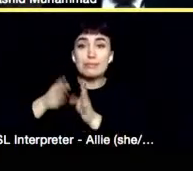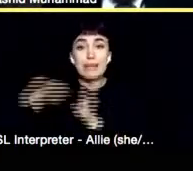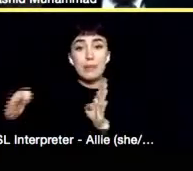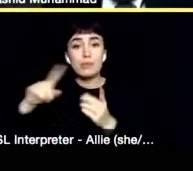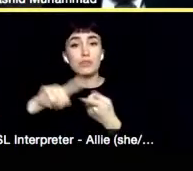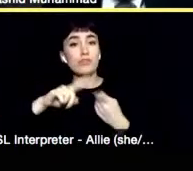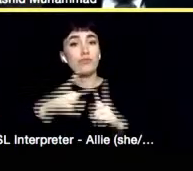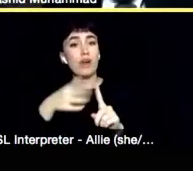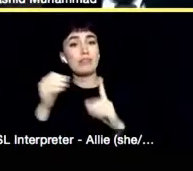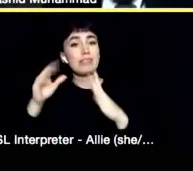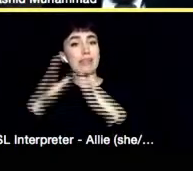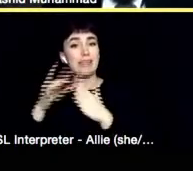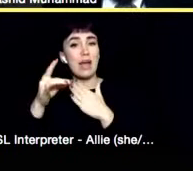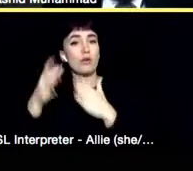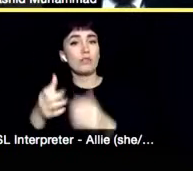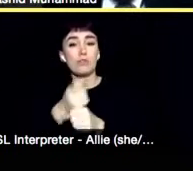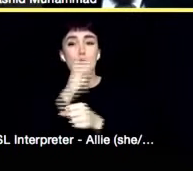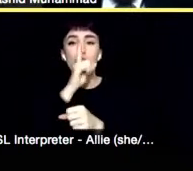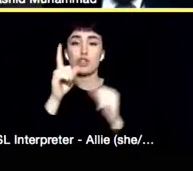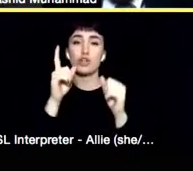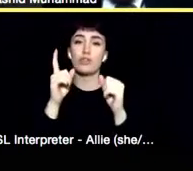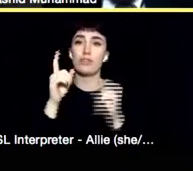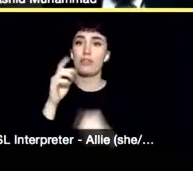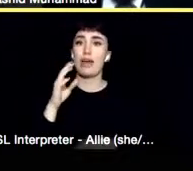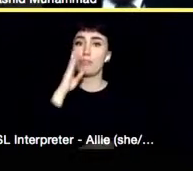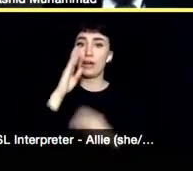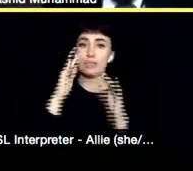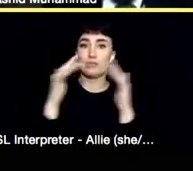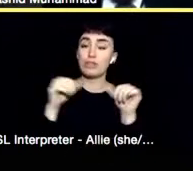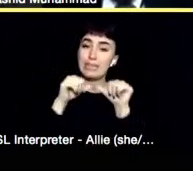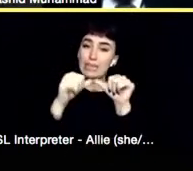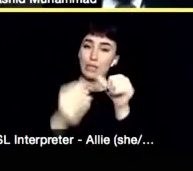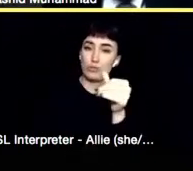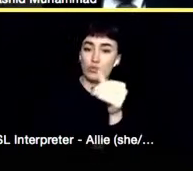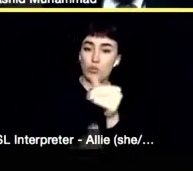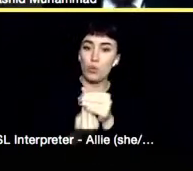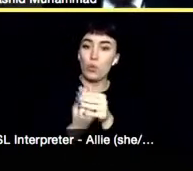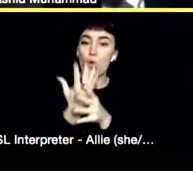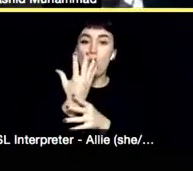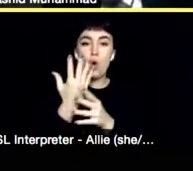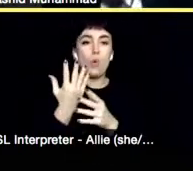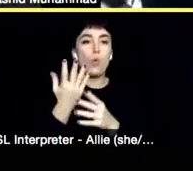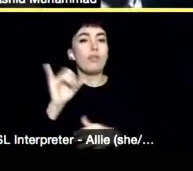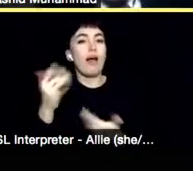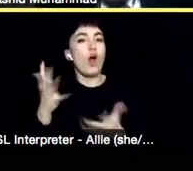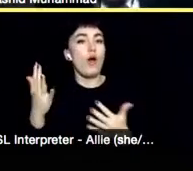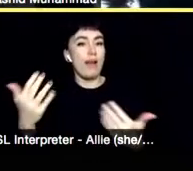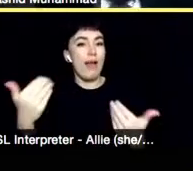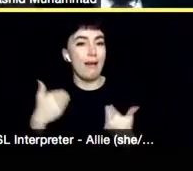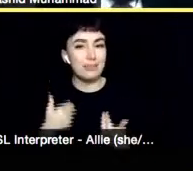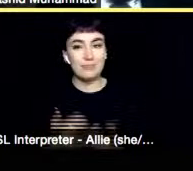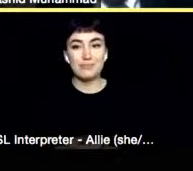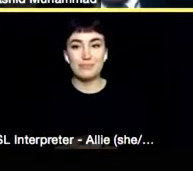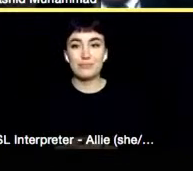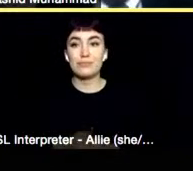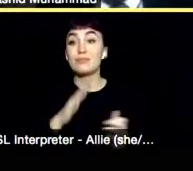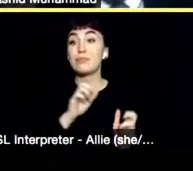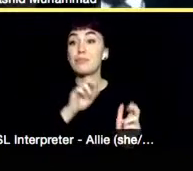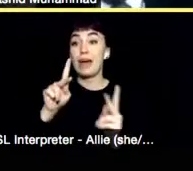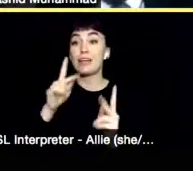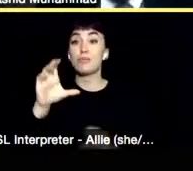sure that Brighton's diversity continues to grow in the way it already has. Back over to my co-chair, Sarah.